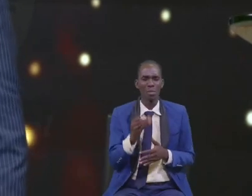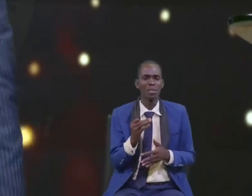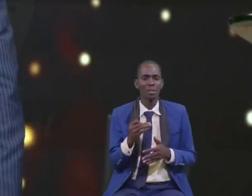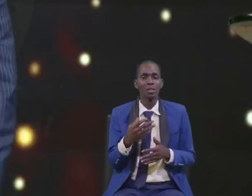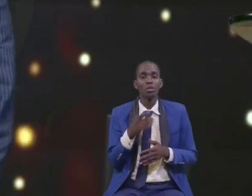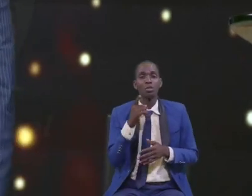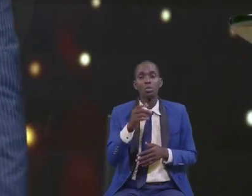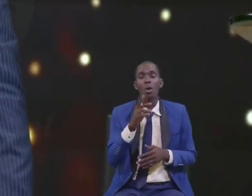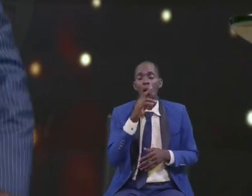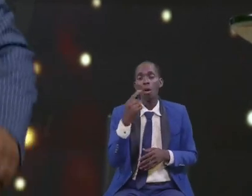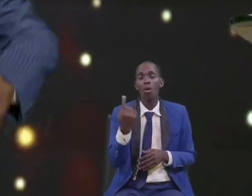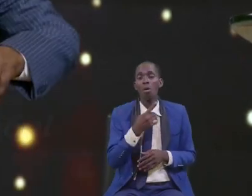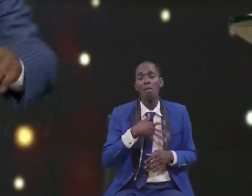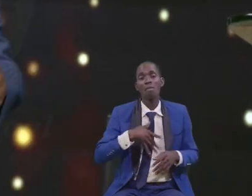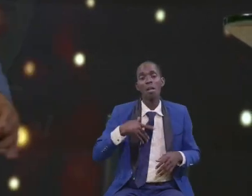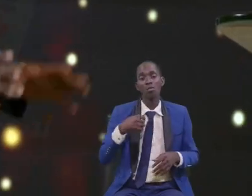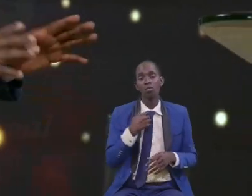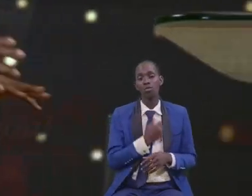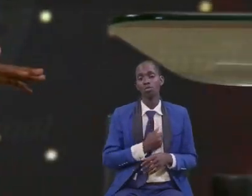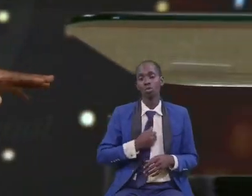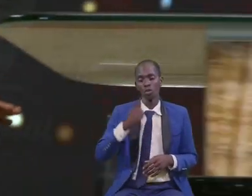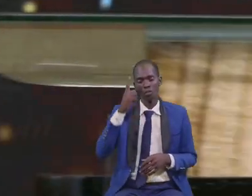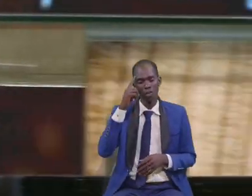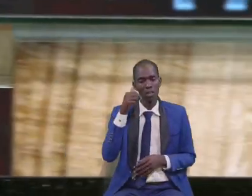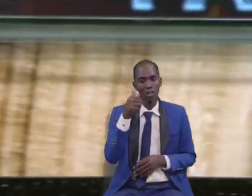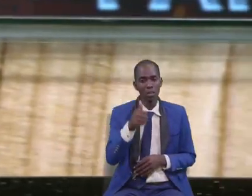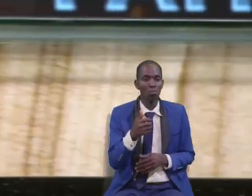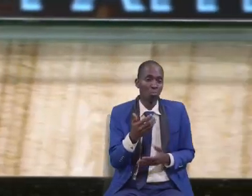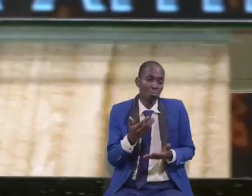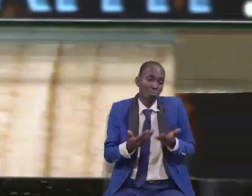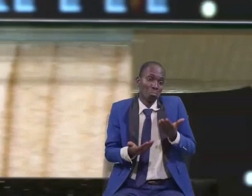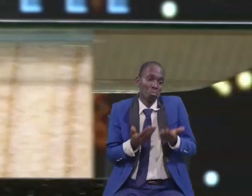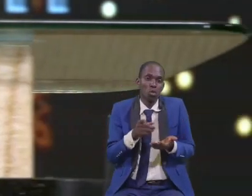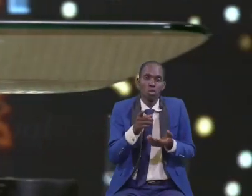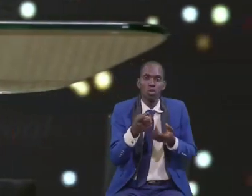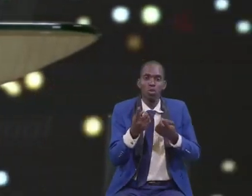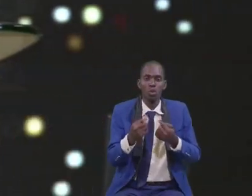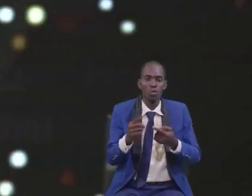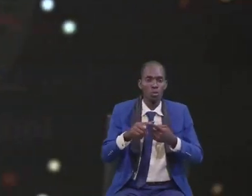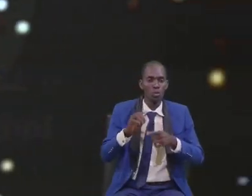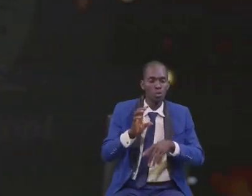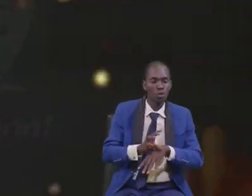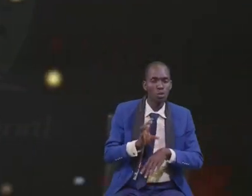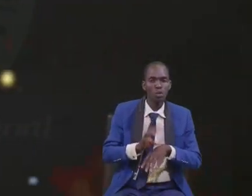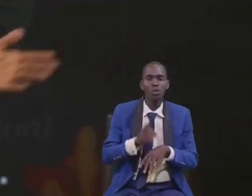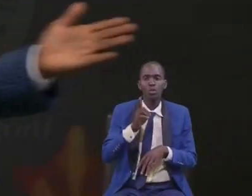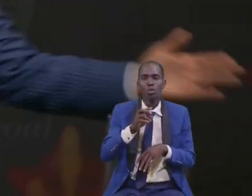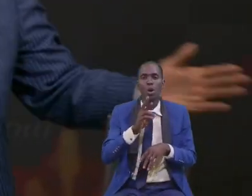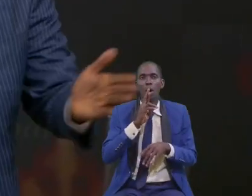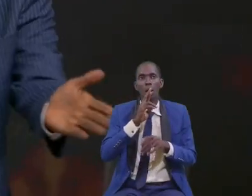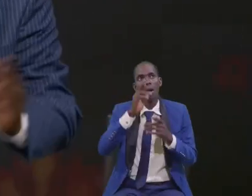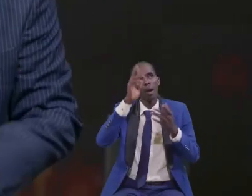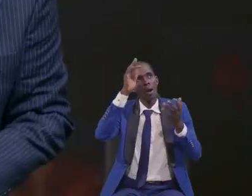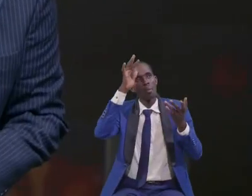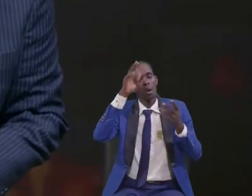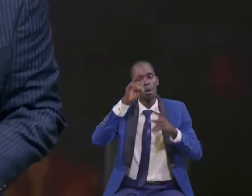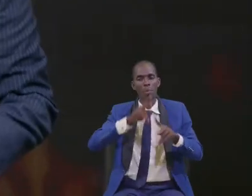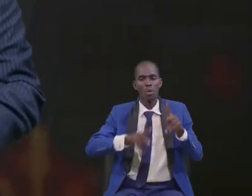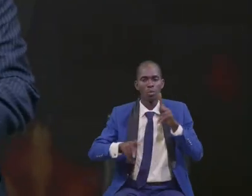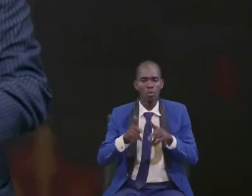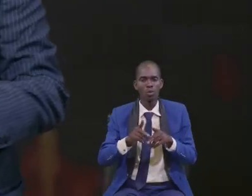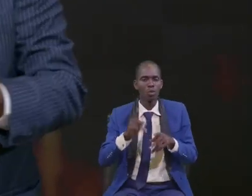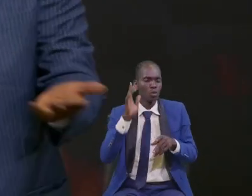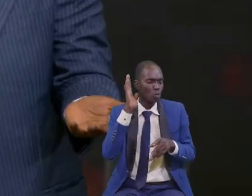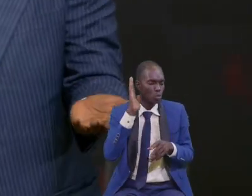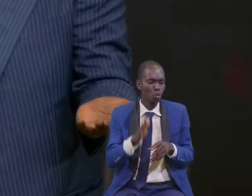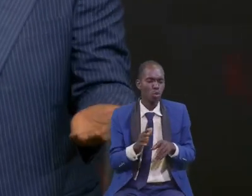pitying yourself. You're pitying yourself that even though you come to church and you're expecting people should look like this and do